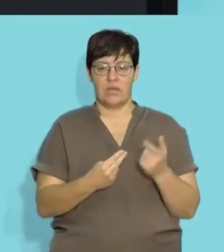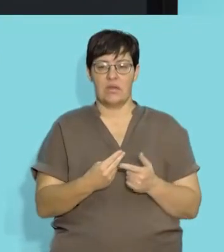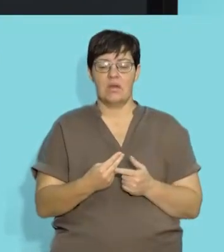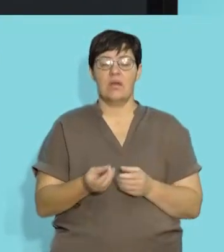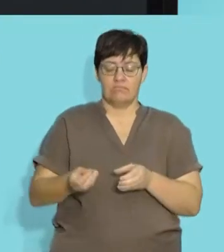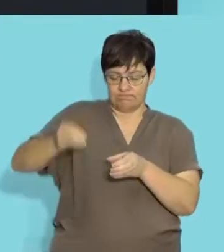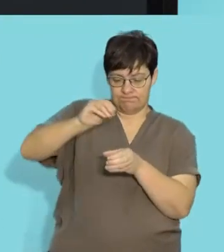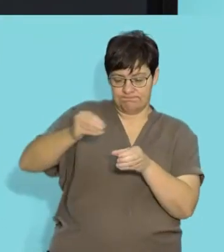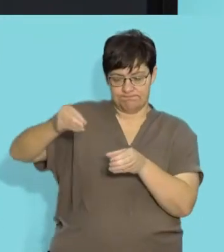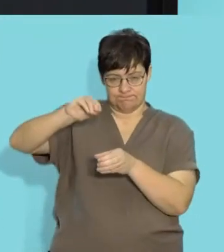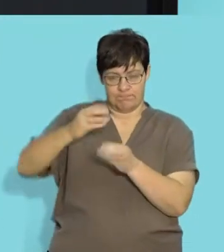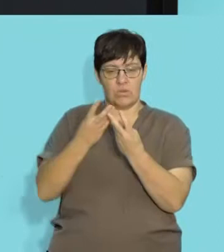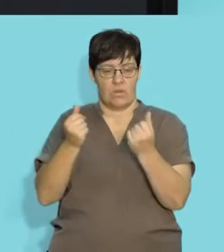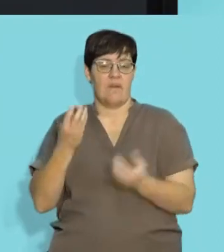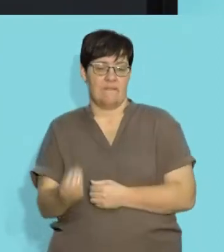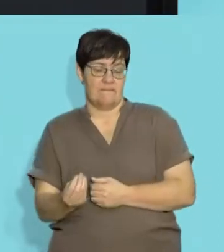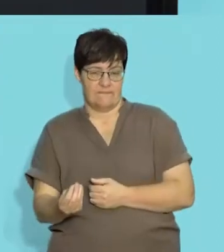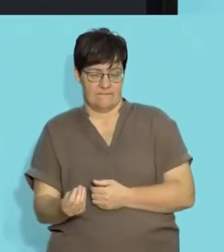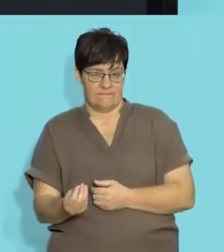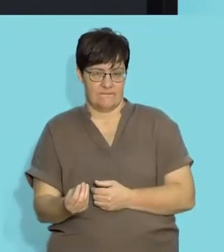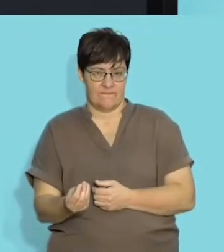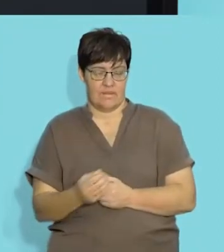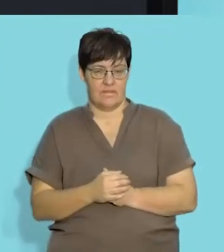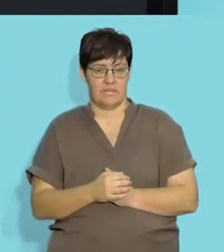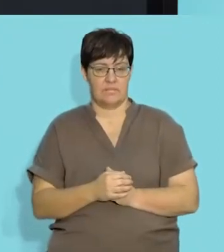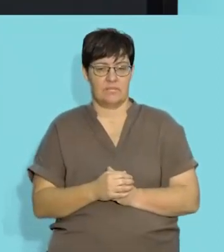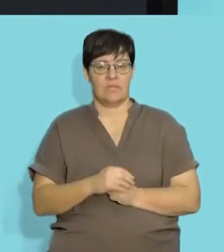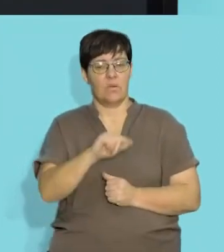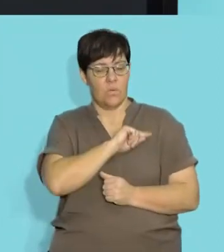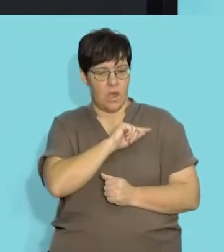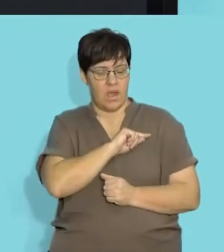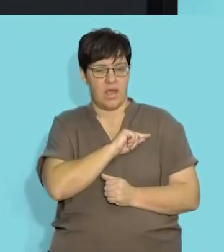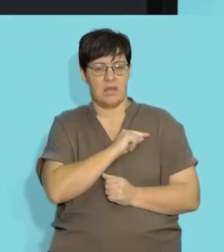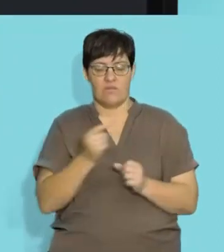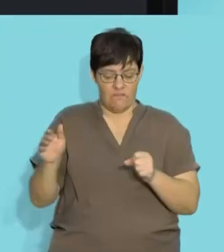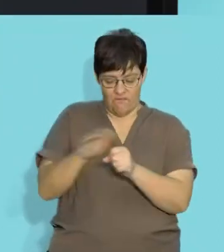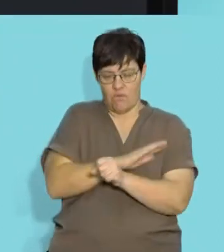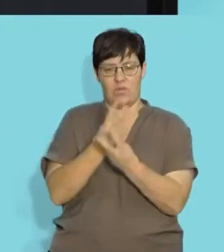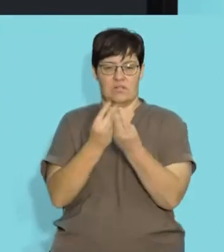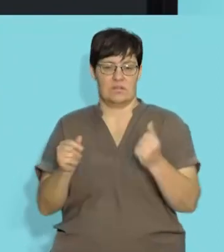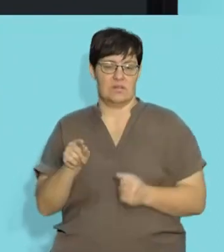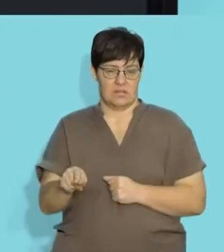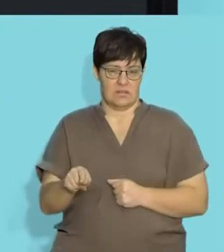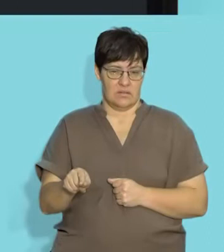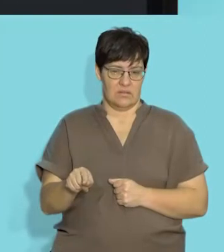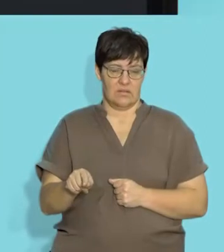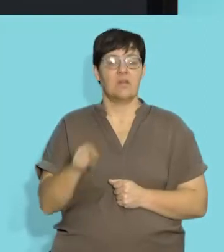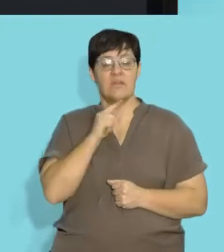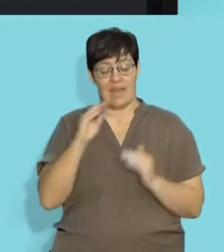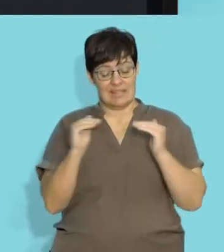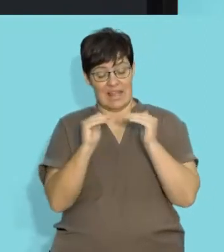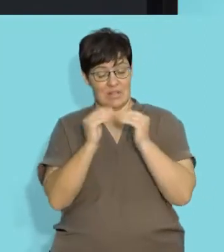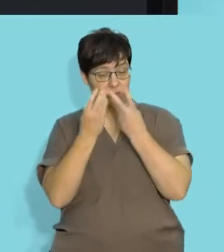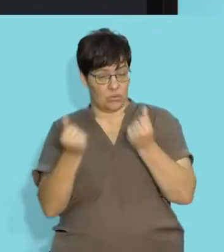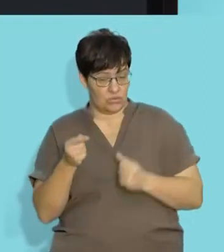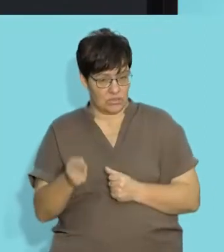the solute and the solvent particles, because this is essentially a homogeneous solution. Then if we say